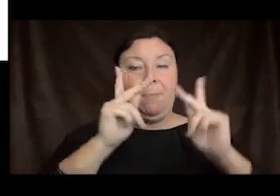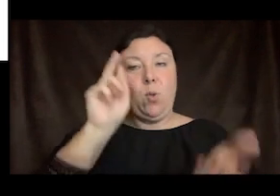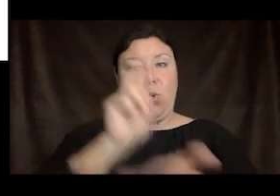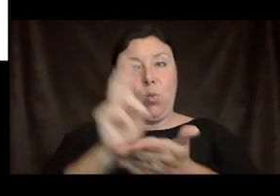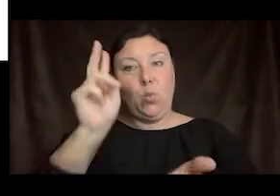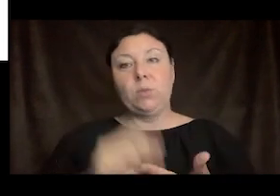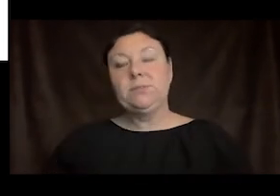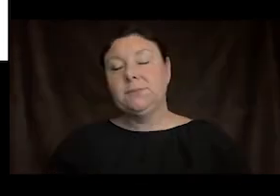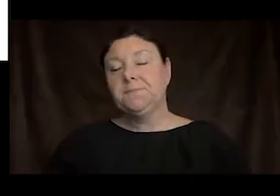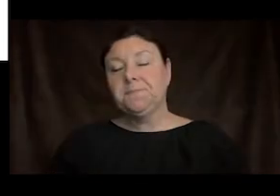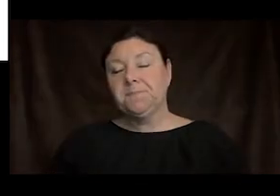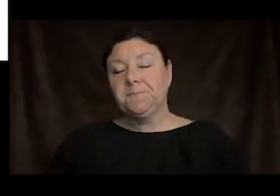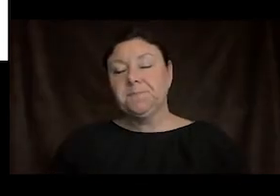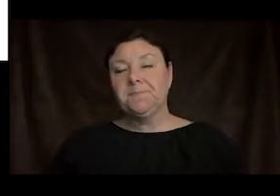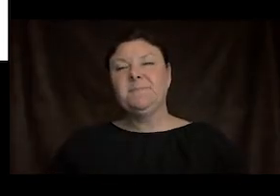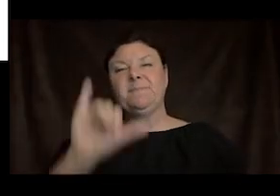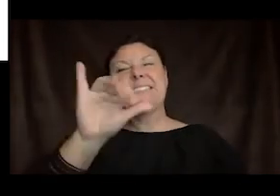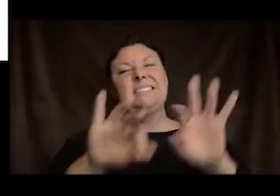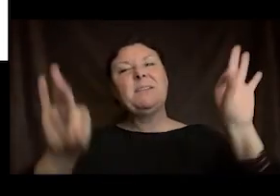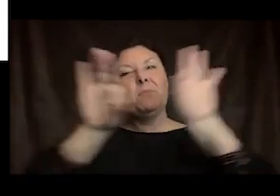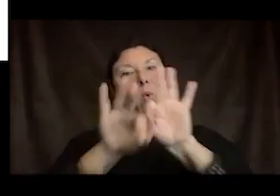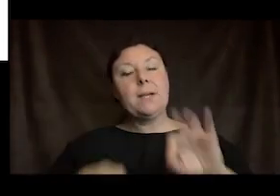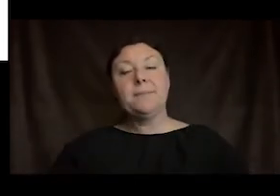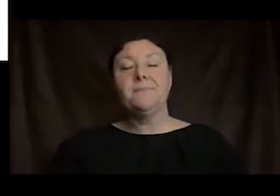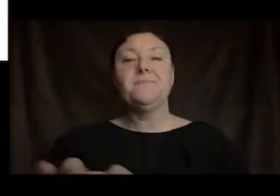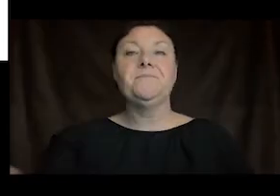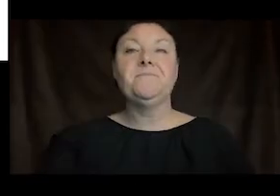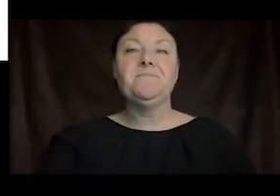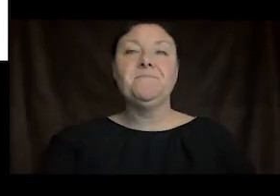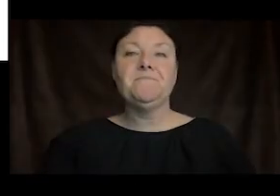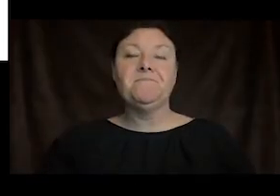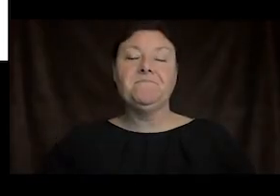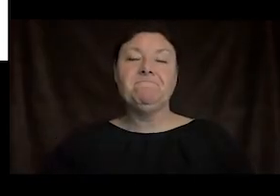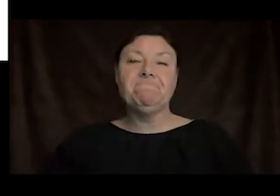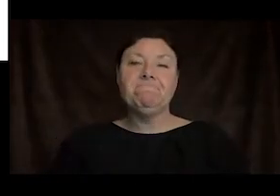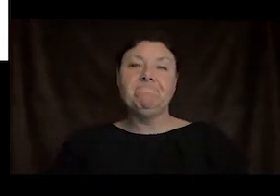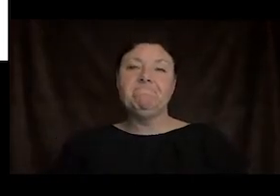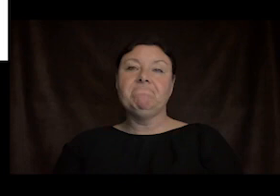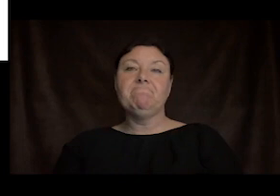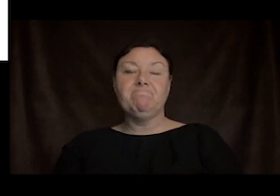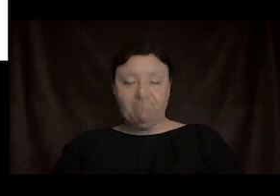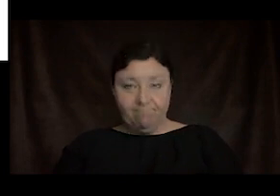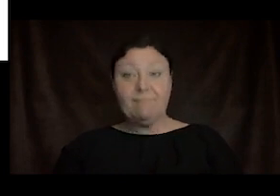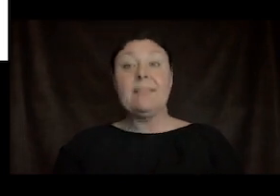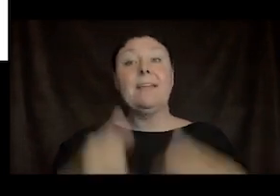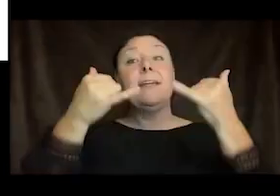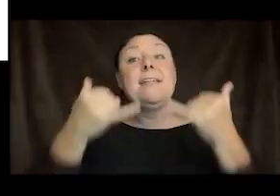important. And so with that,